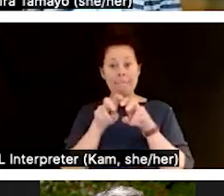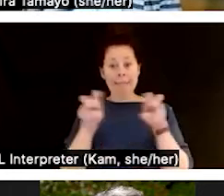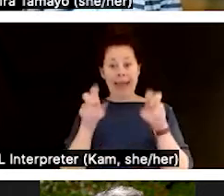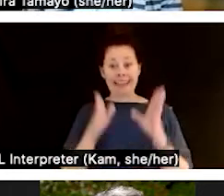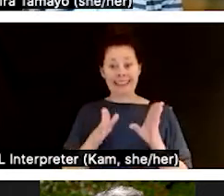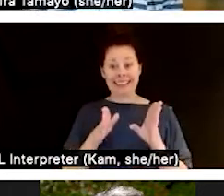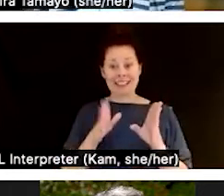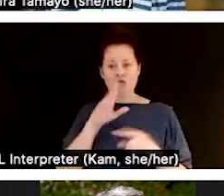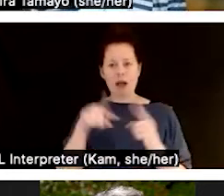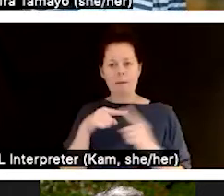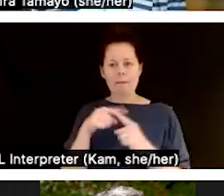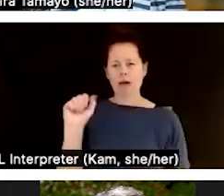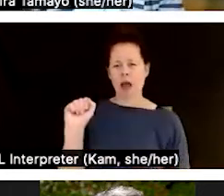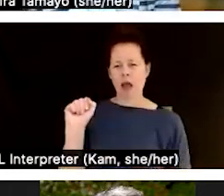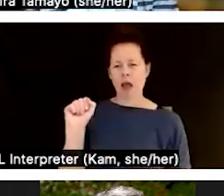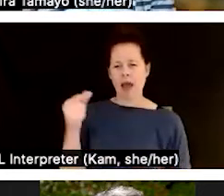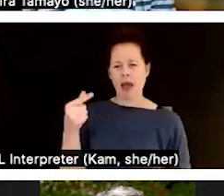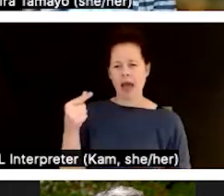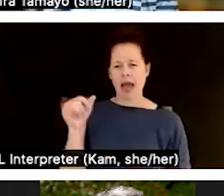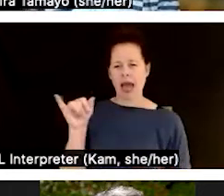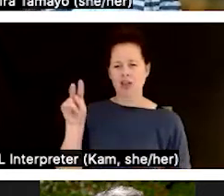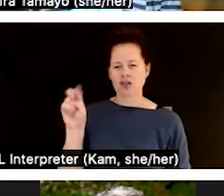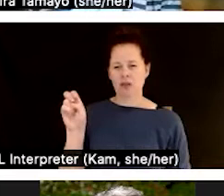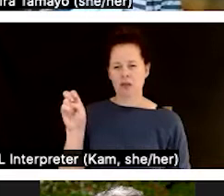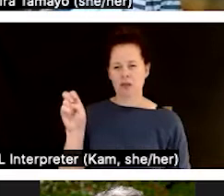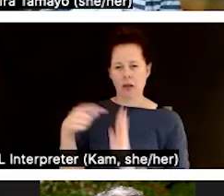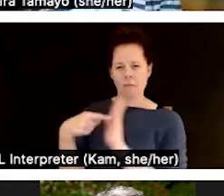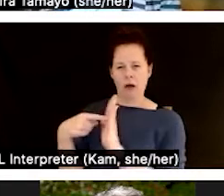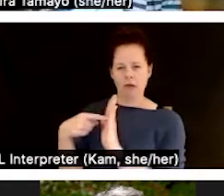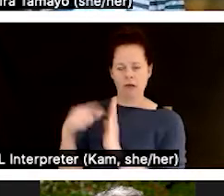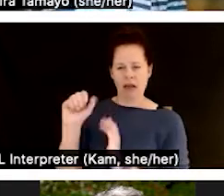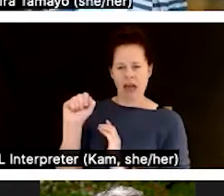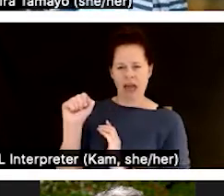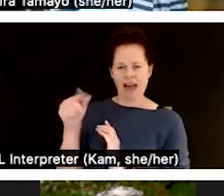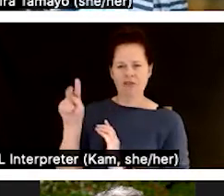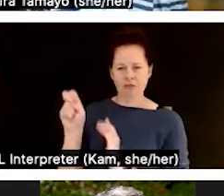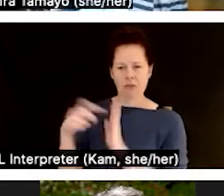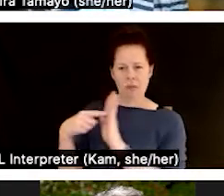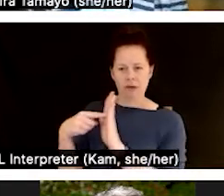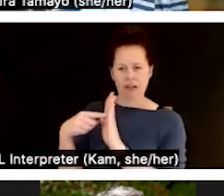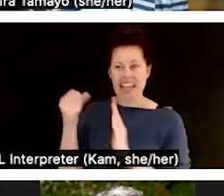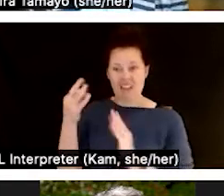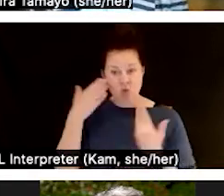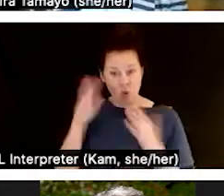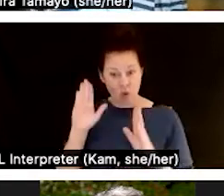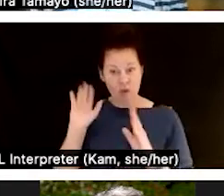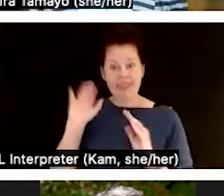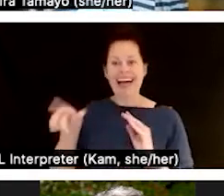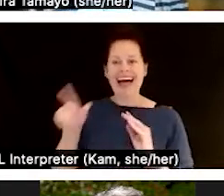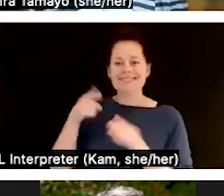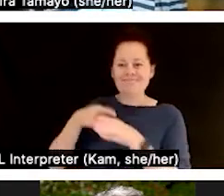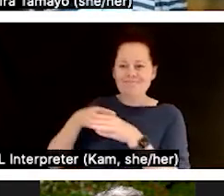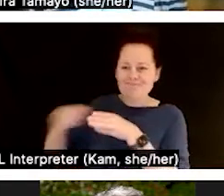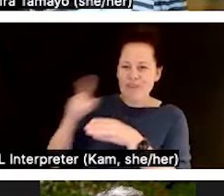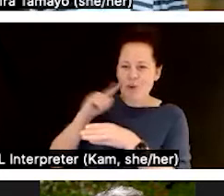Agile model. If you're not familiar with the Agile model, it is a model that was developed for software development.